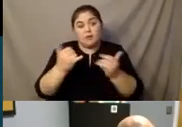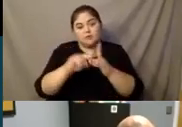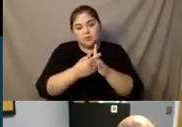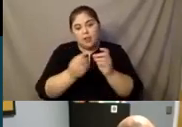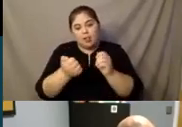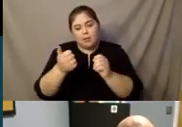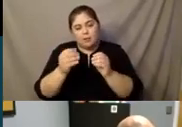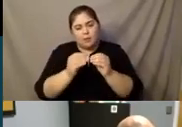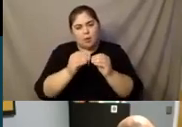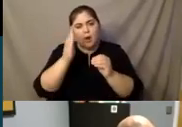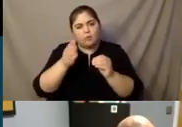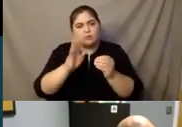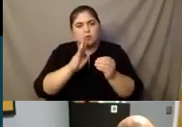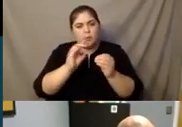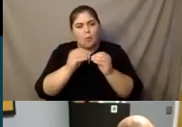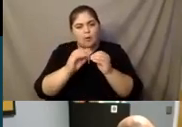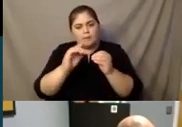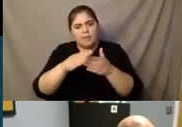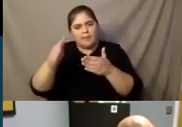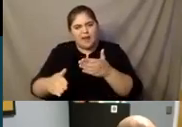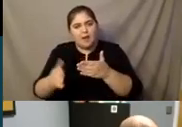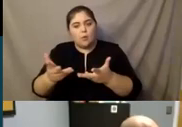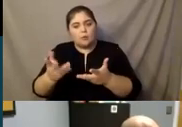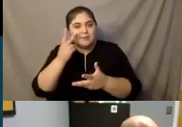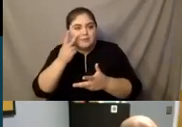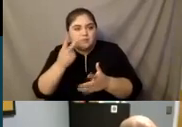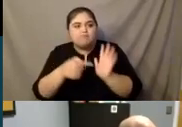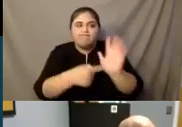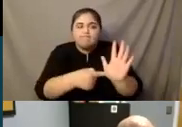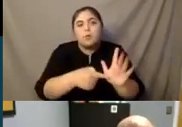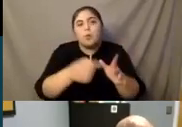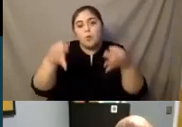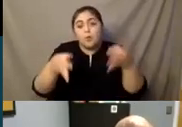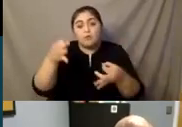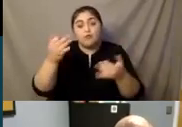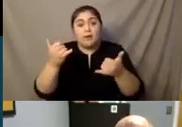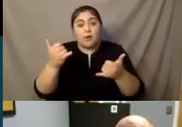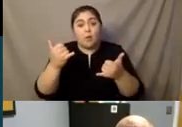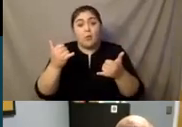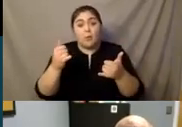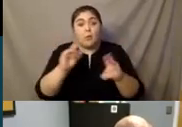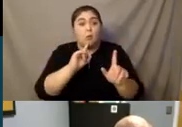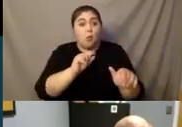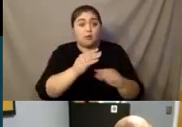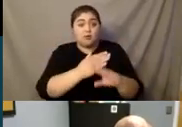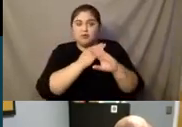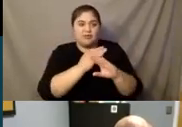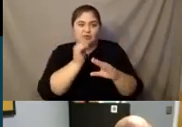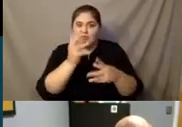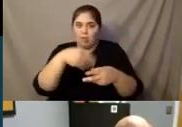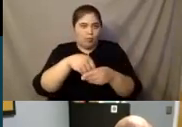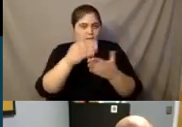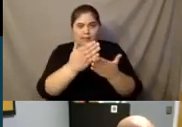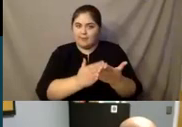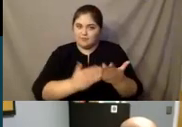and I'll talk about that at the end in terms of what courts are hearing, but orders of protection aren't really on that list.